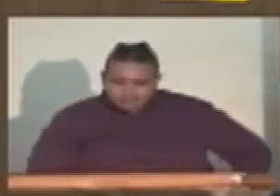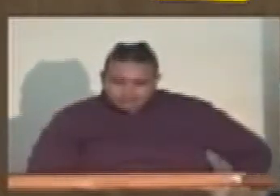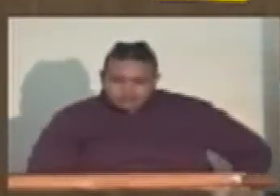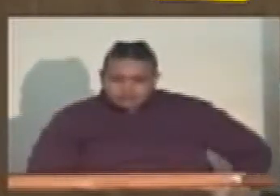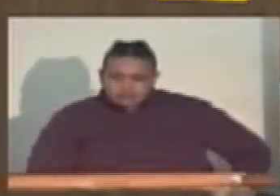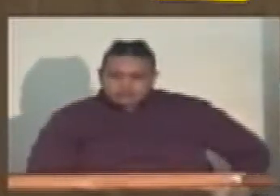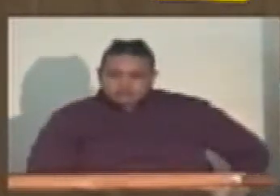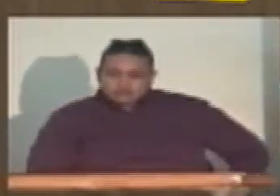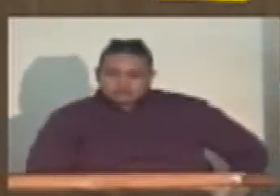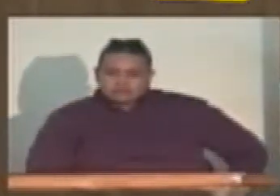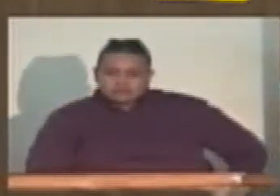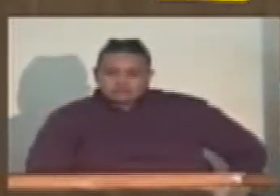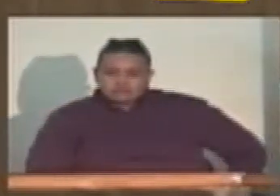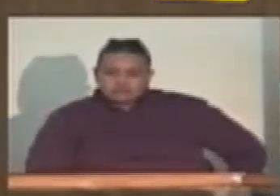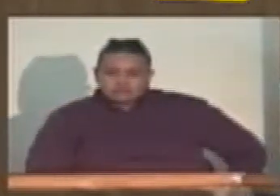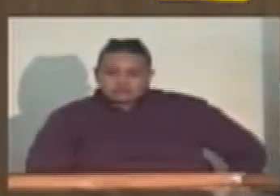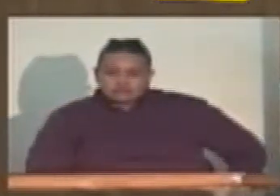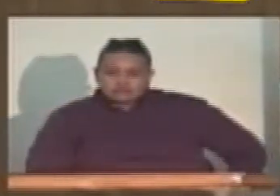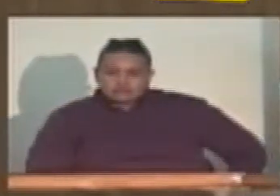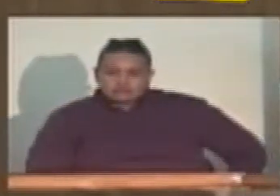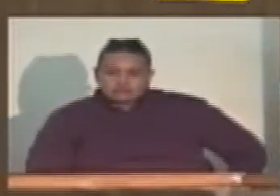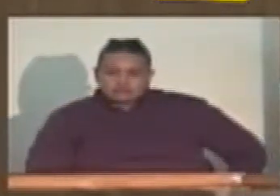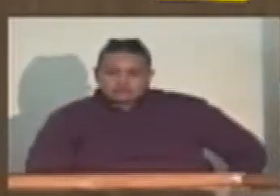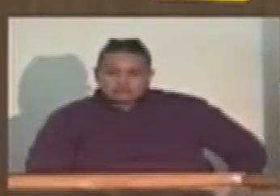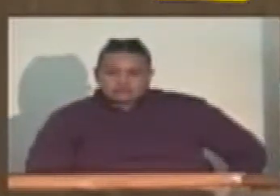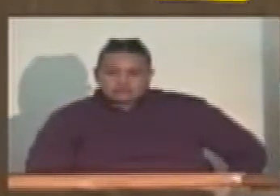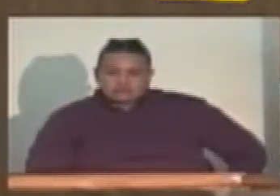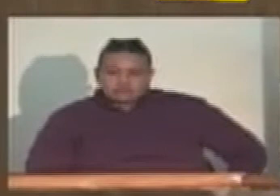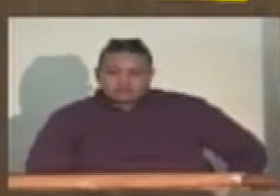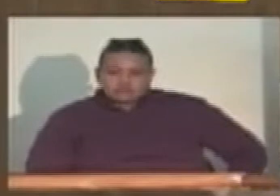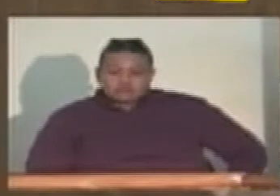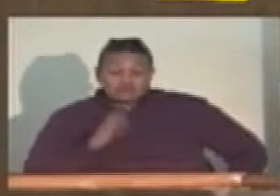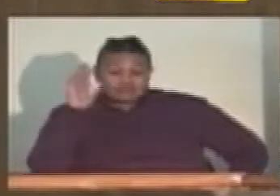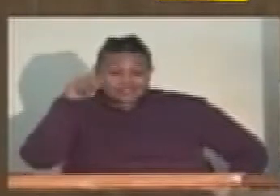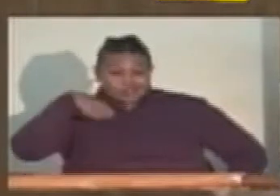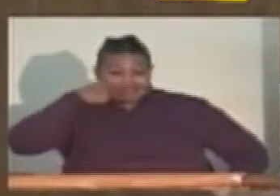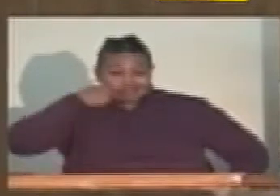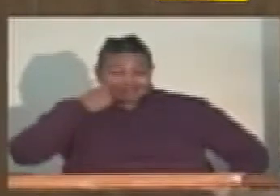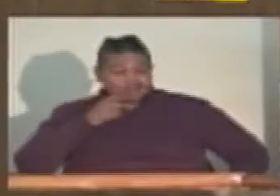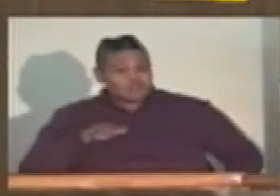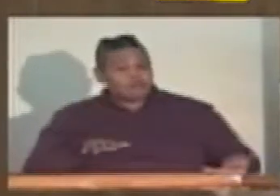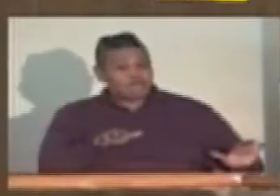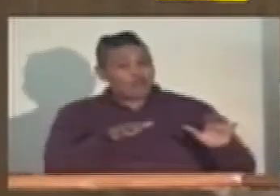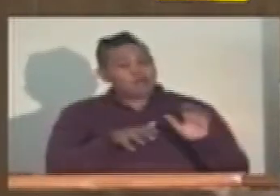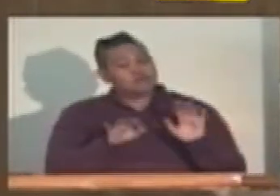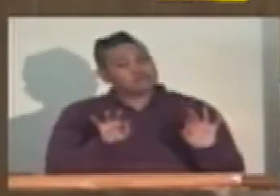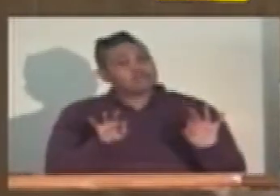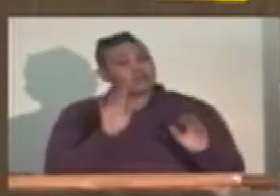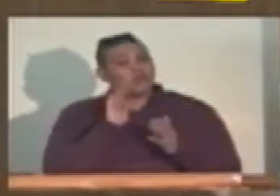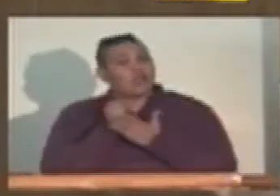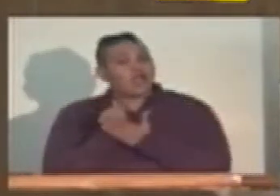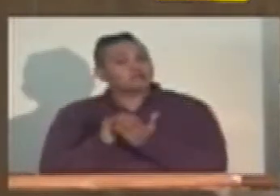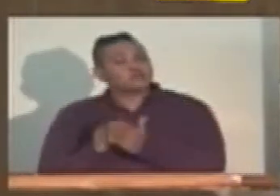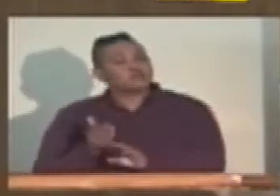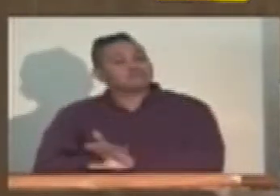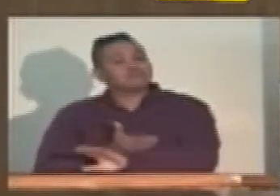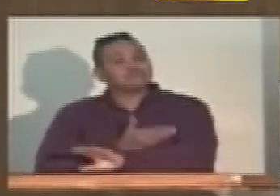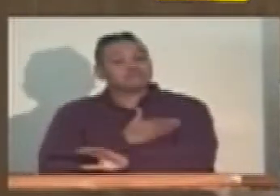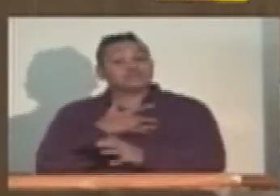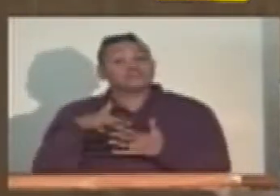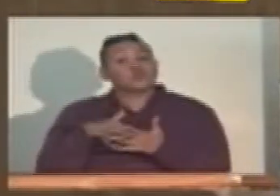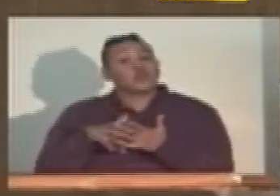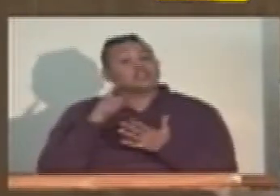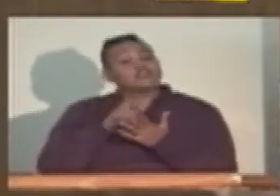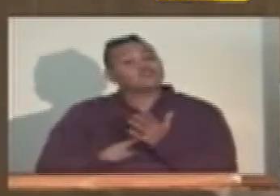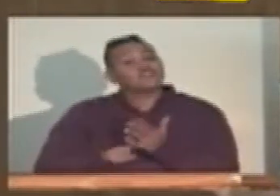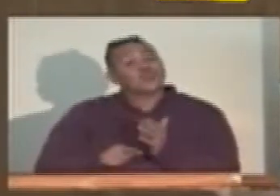Speaker, nutrition is key to the performance of our students. Studies have shown that approximately, and I heard the Minister